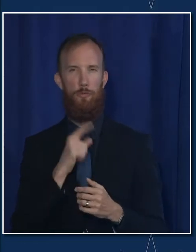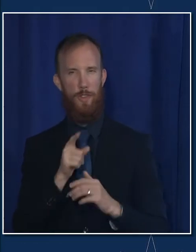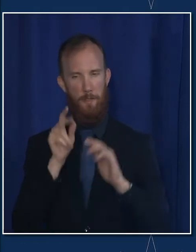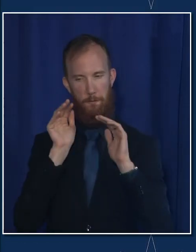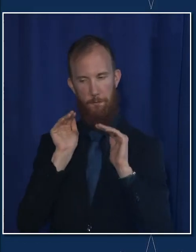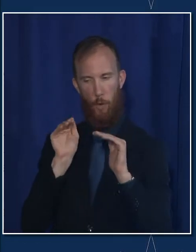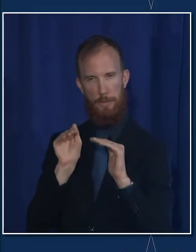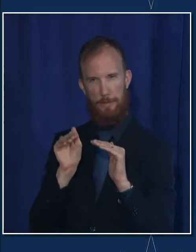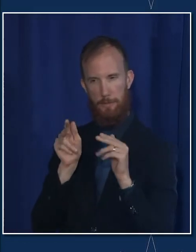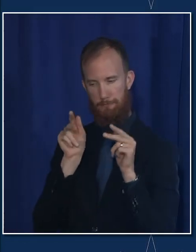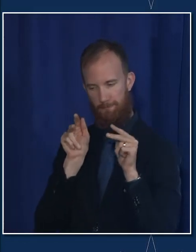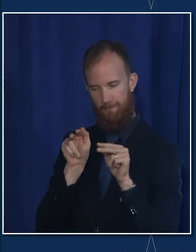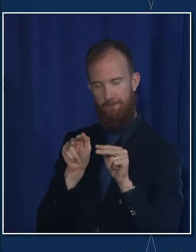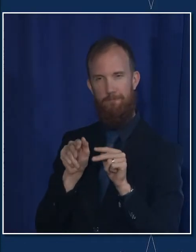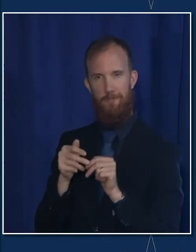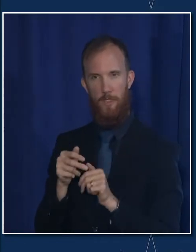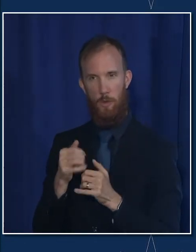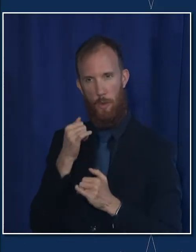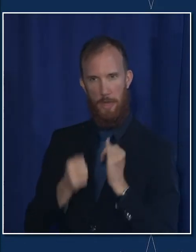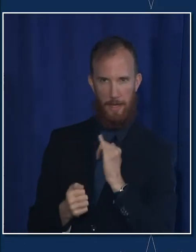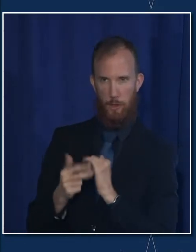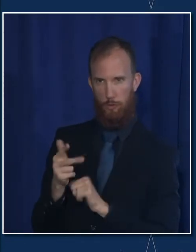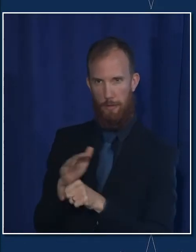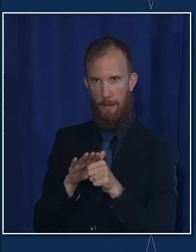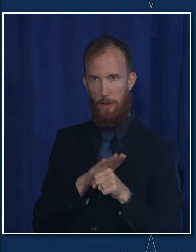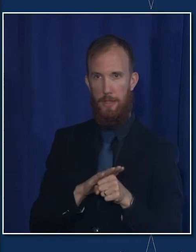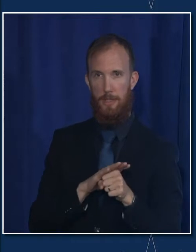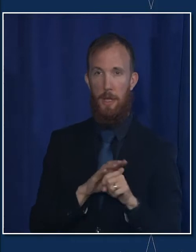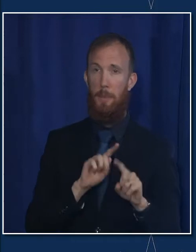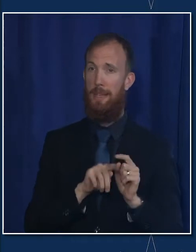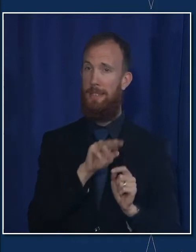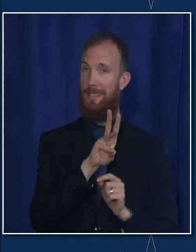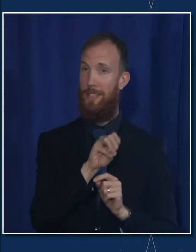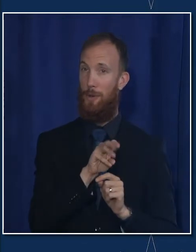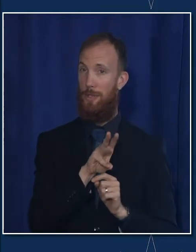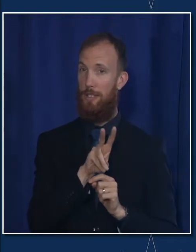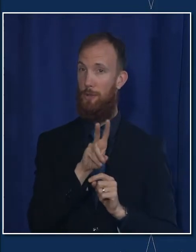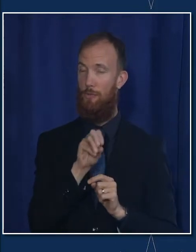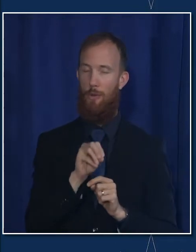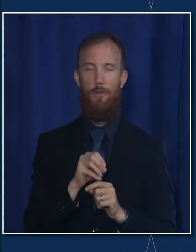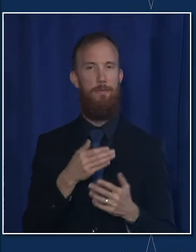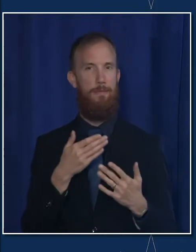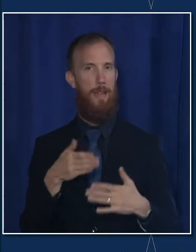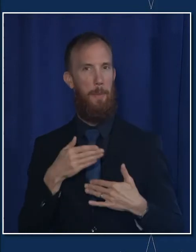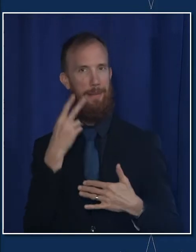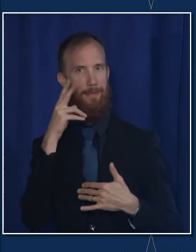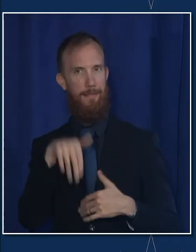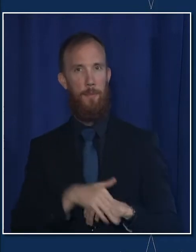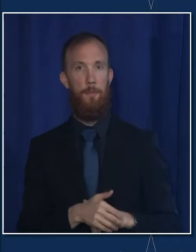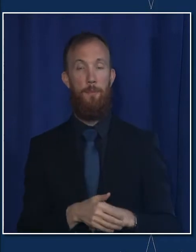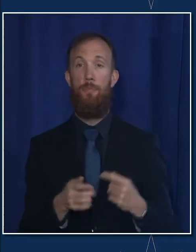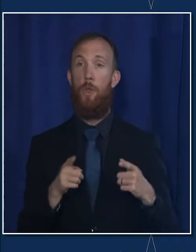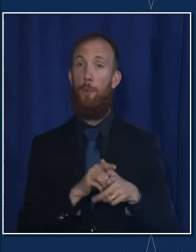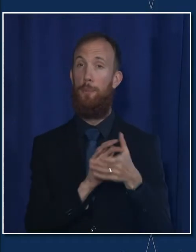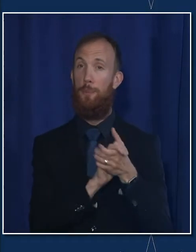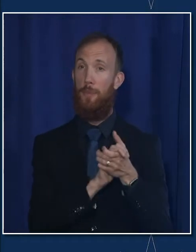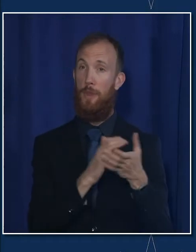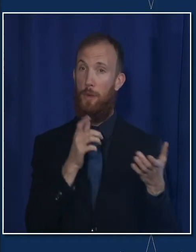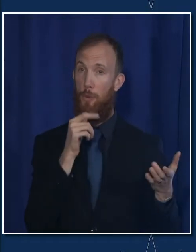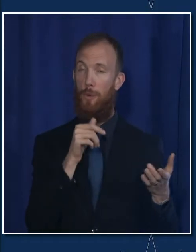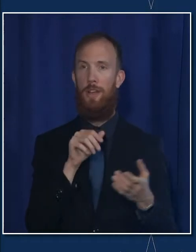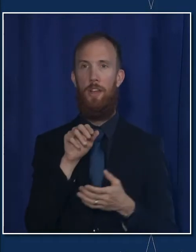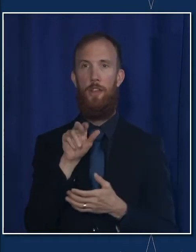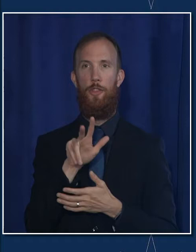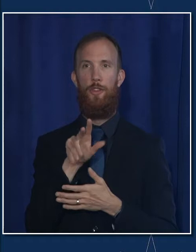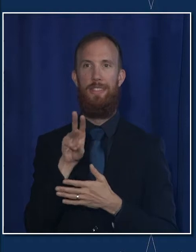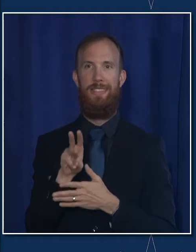on those last 3 zip codes, but really pleased to see 60620 hit that first benchmark. I also want to congratulate the 36 Chicago